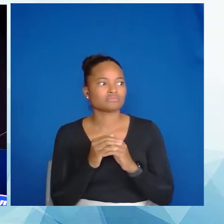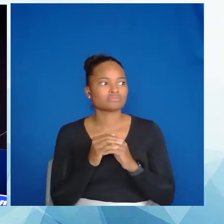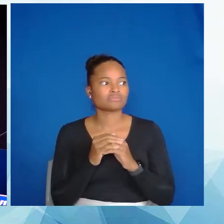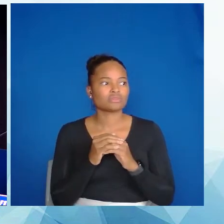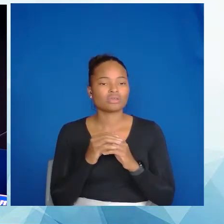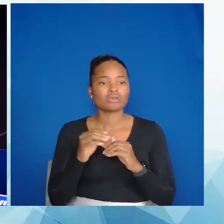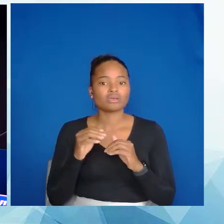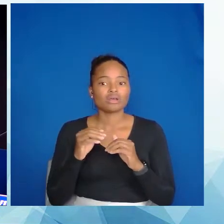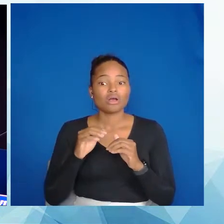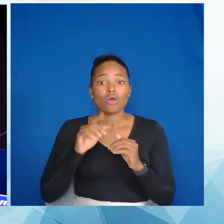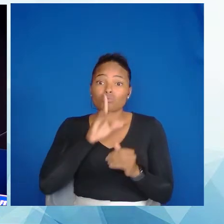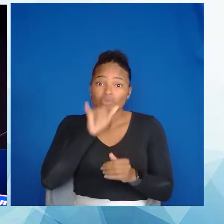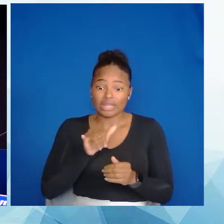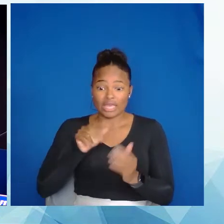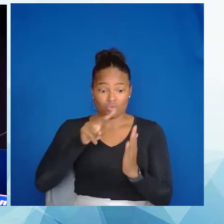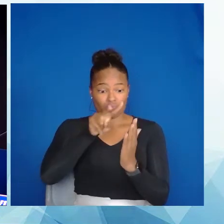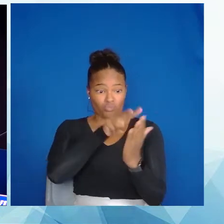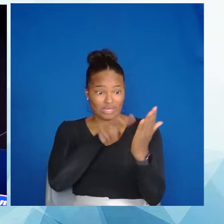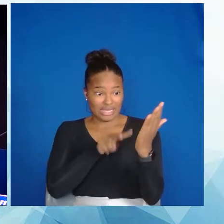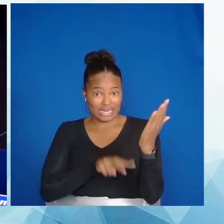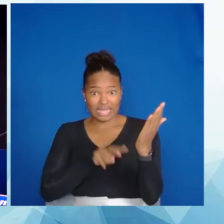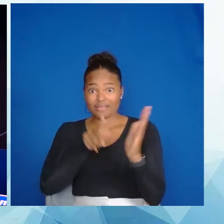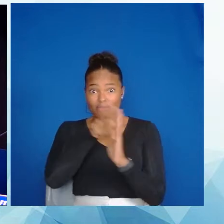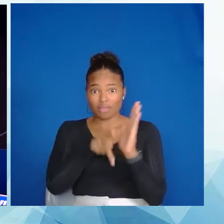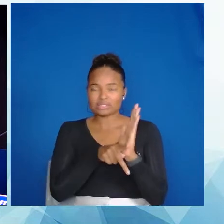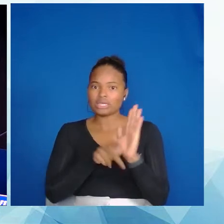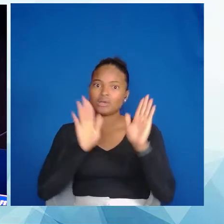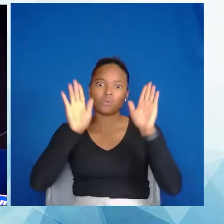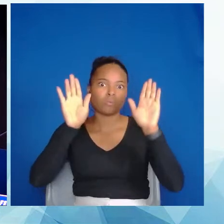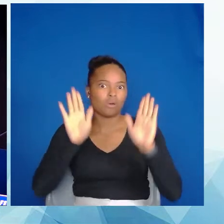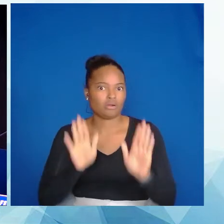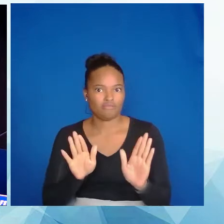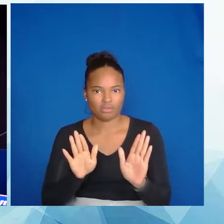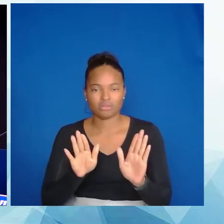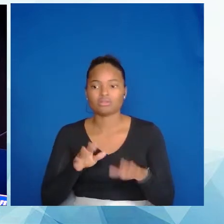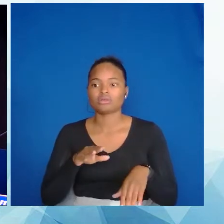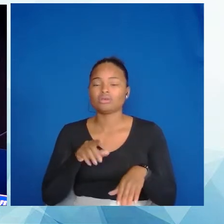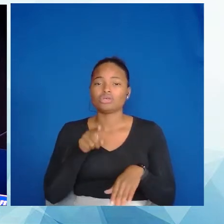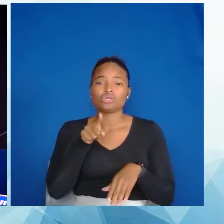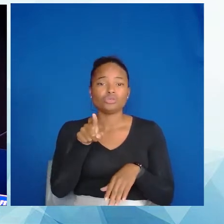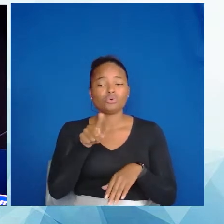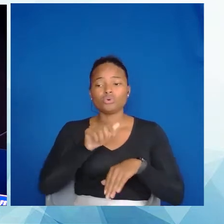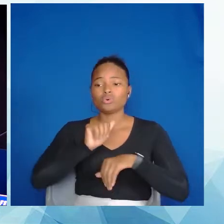the entire policy, it's wonderful. You've created,